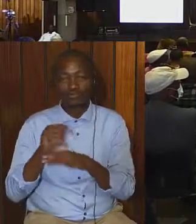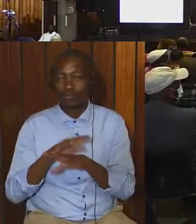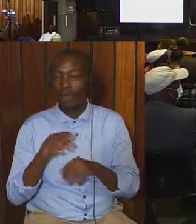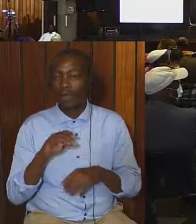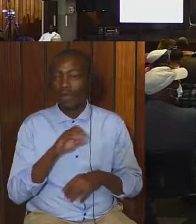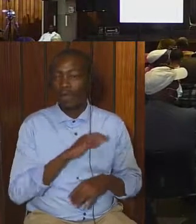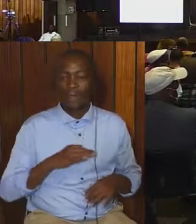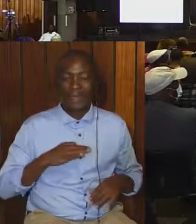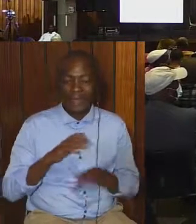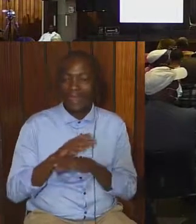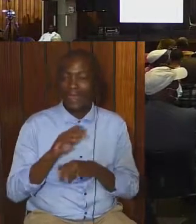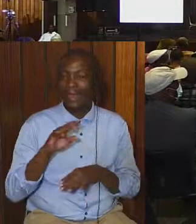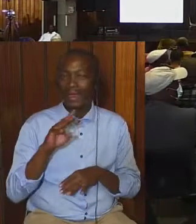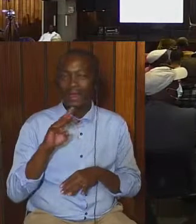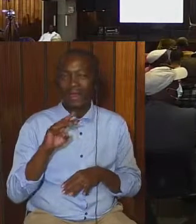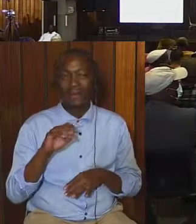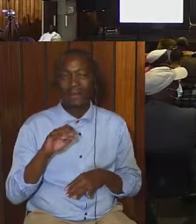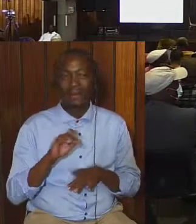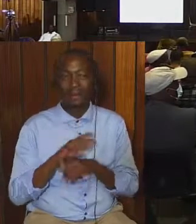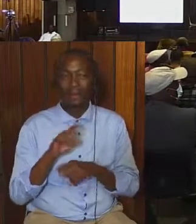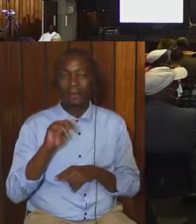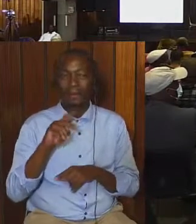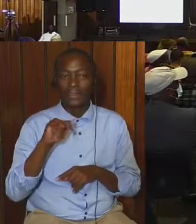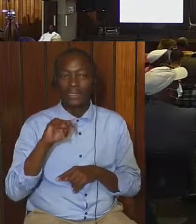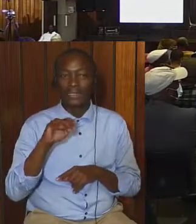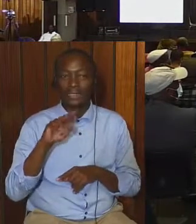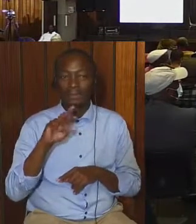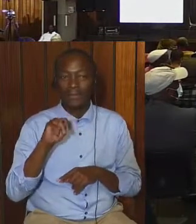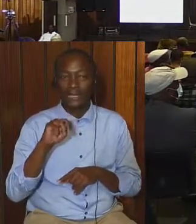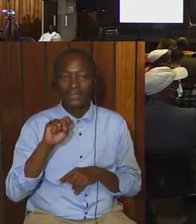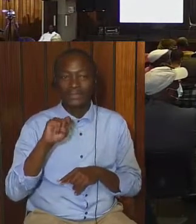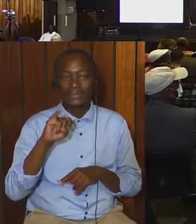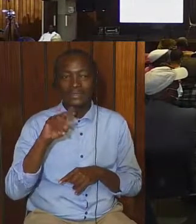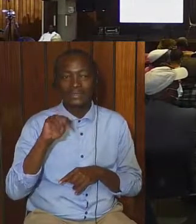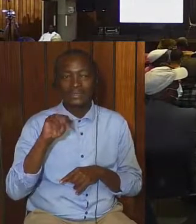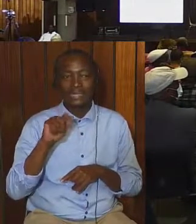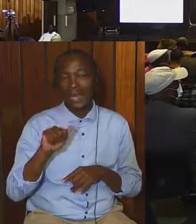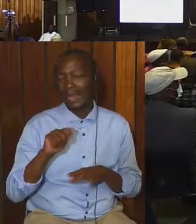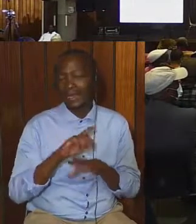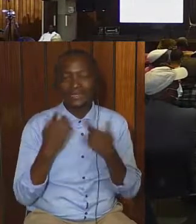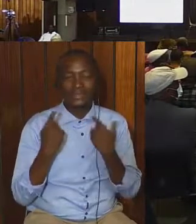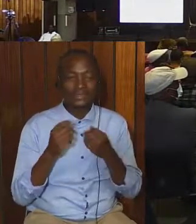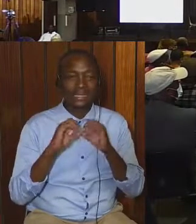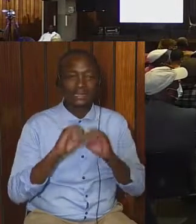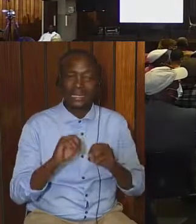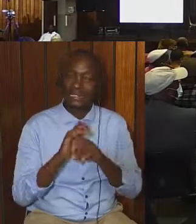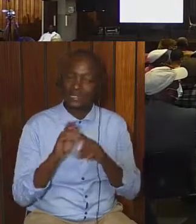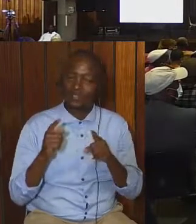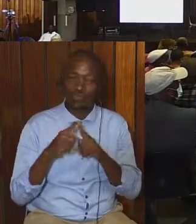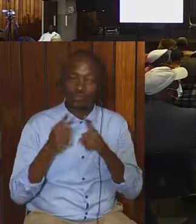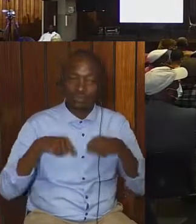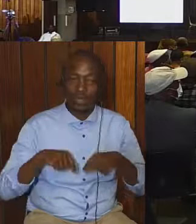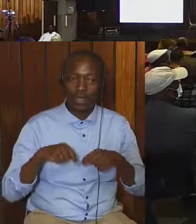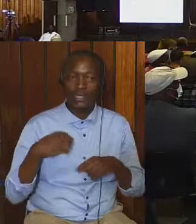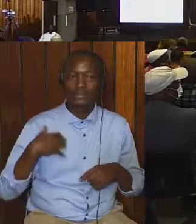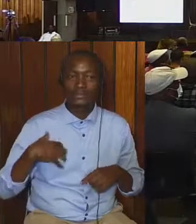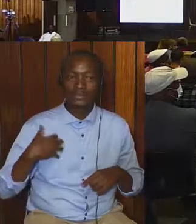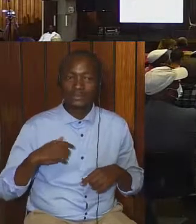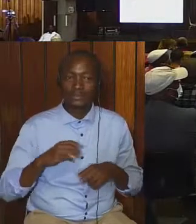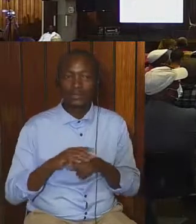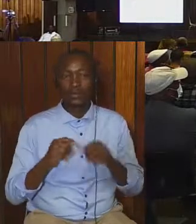mayor, was Masina, a mayor of Egurulin. He done nothing, comrade, to us. Egurulin,